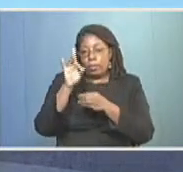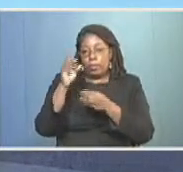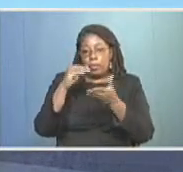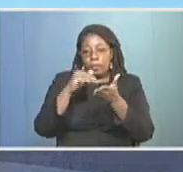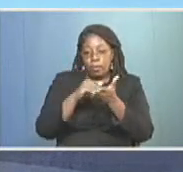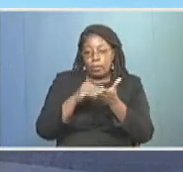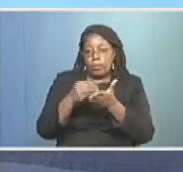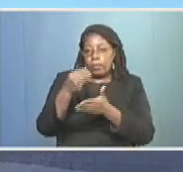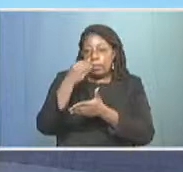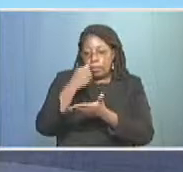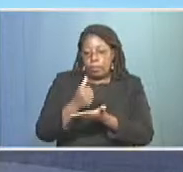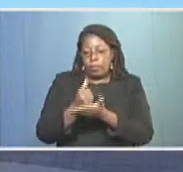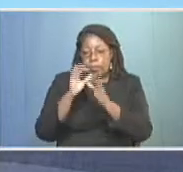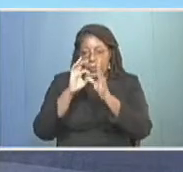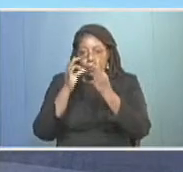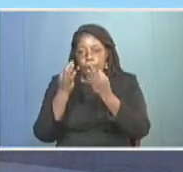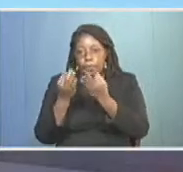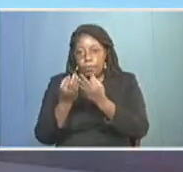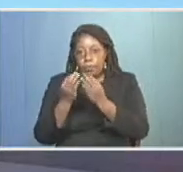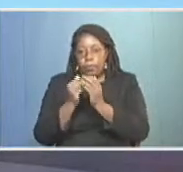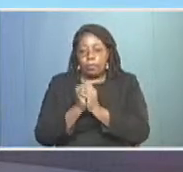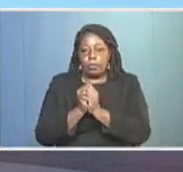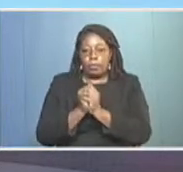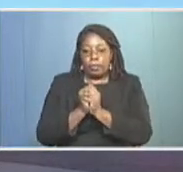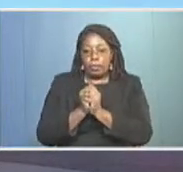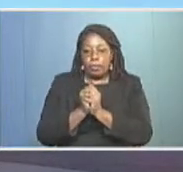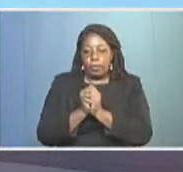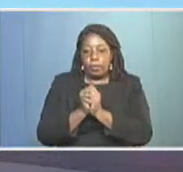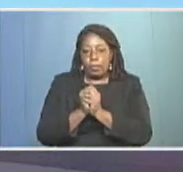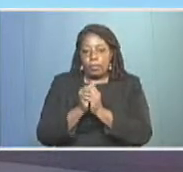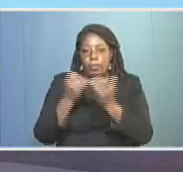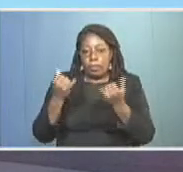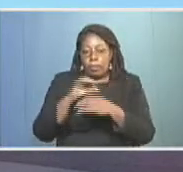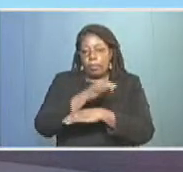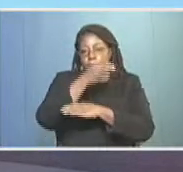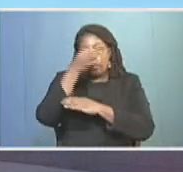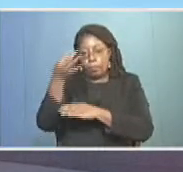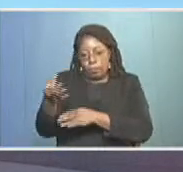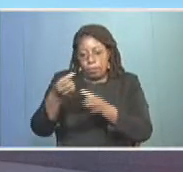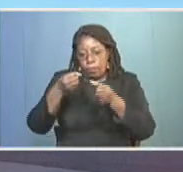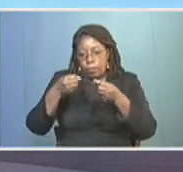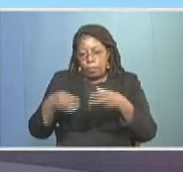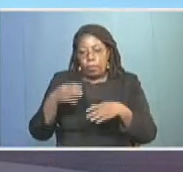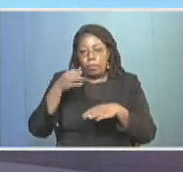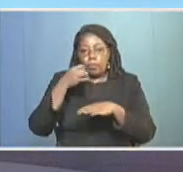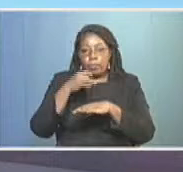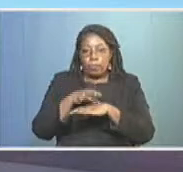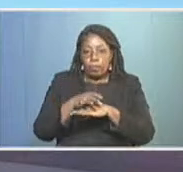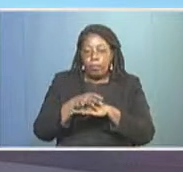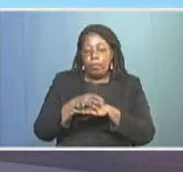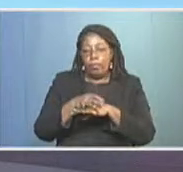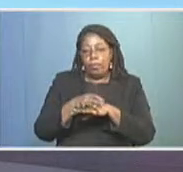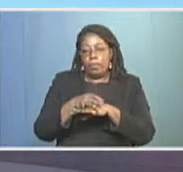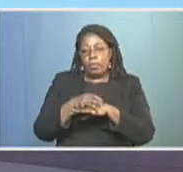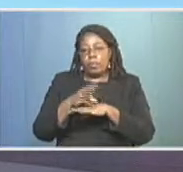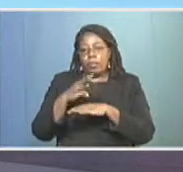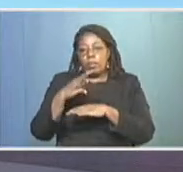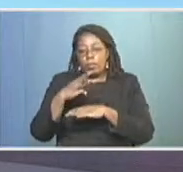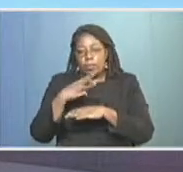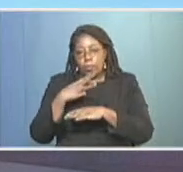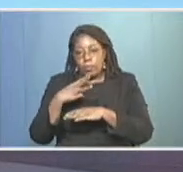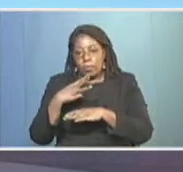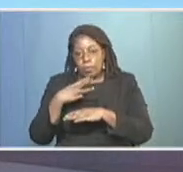help families in need. Well, what's the fall season without pumpkins? The thick-to-shelled winter squash